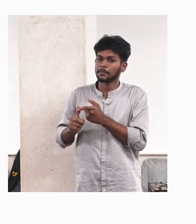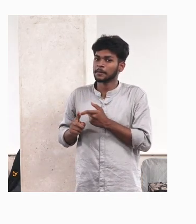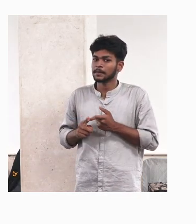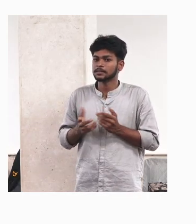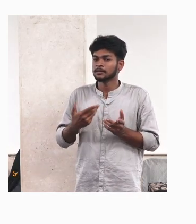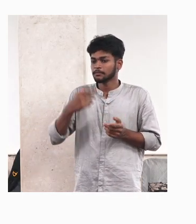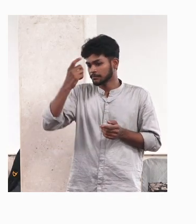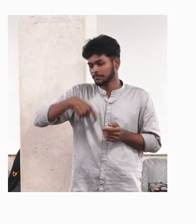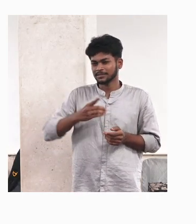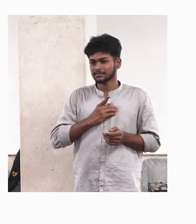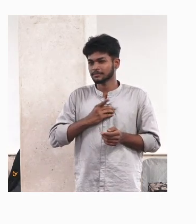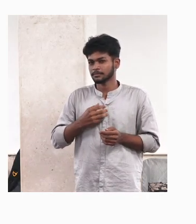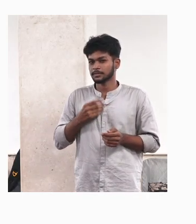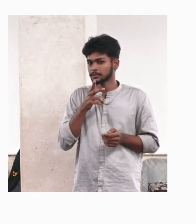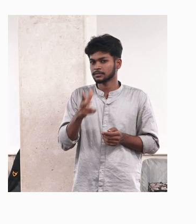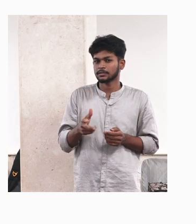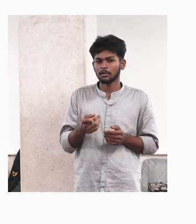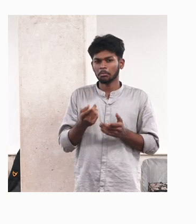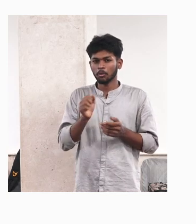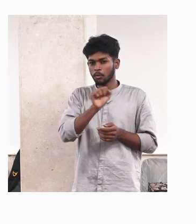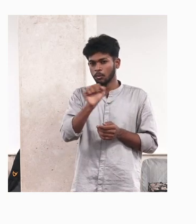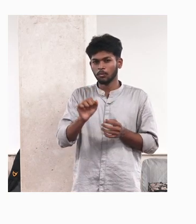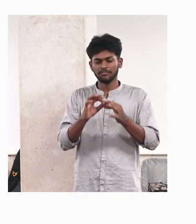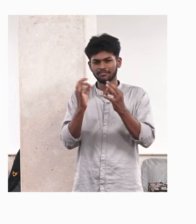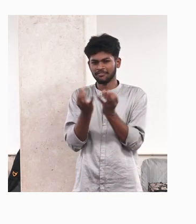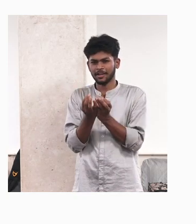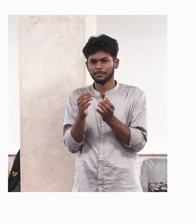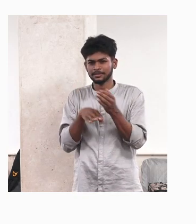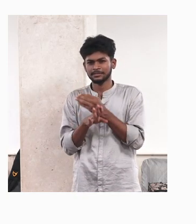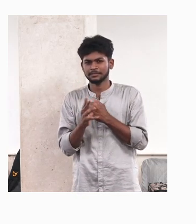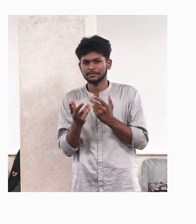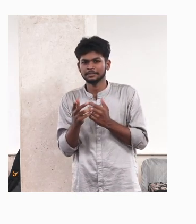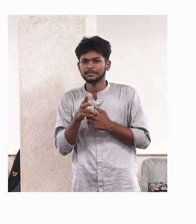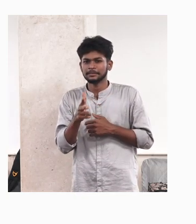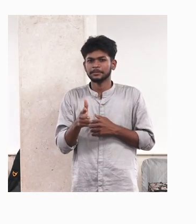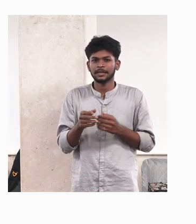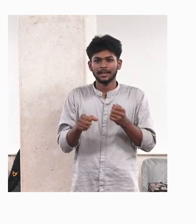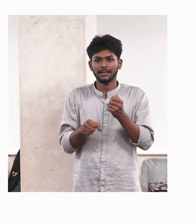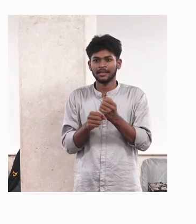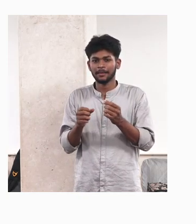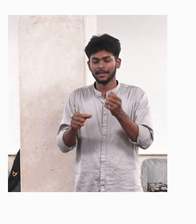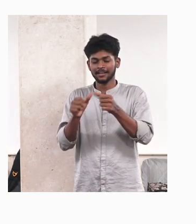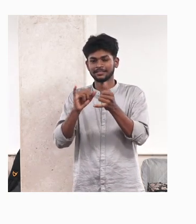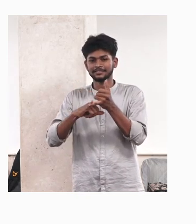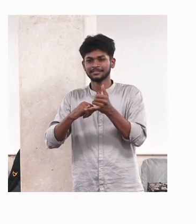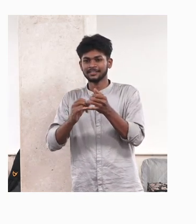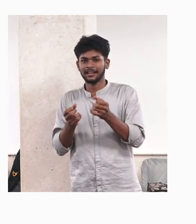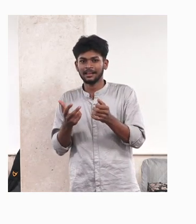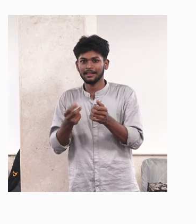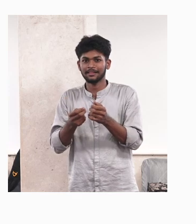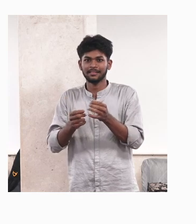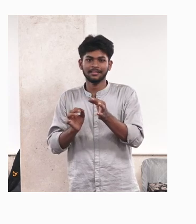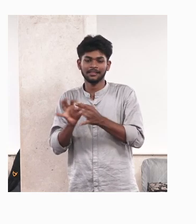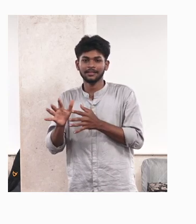as a person in your family, how do you say, see, you are told this, it's like gaslighting, because